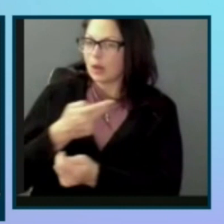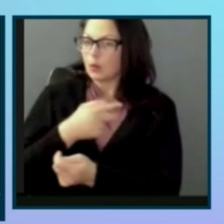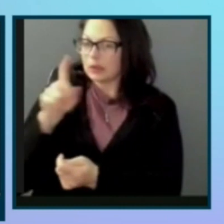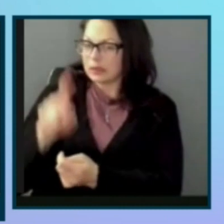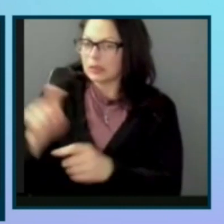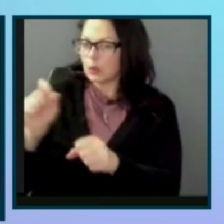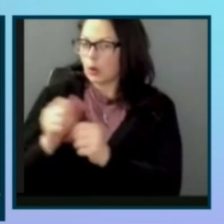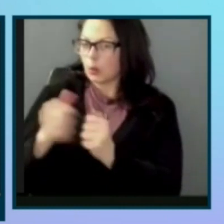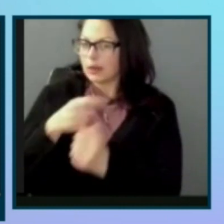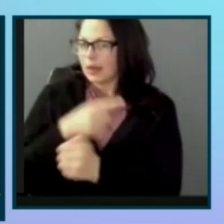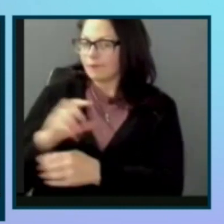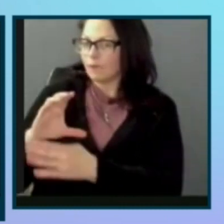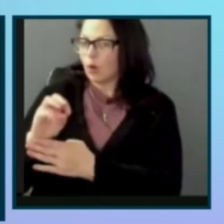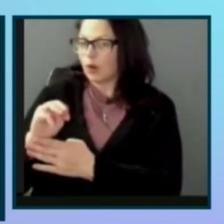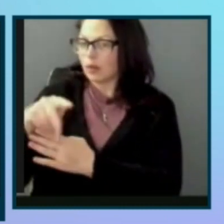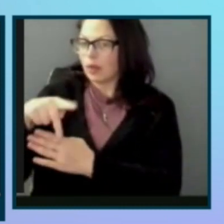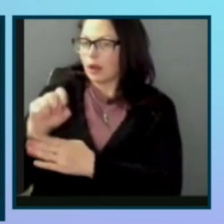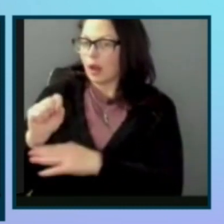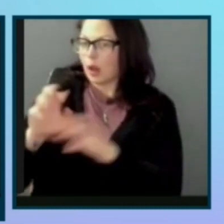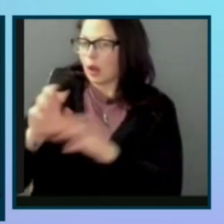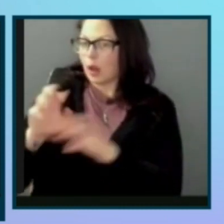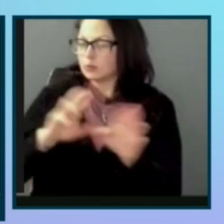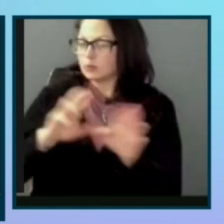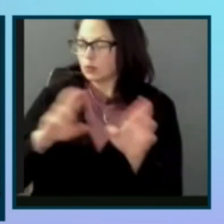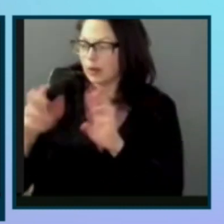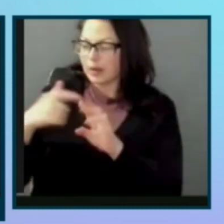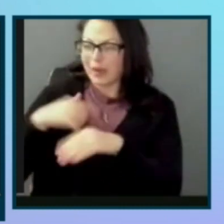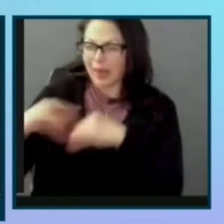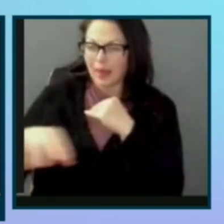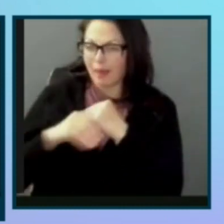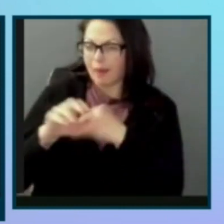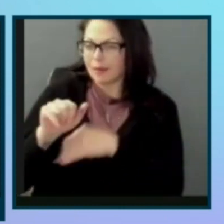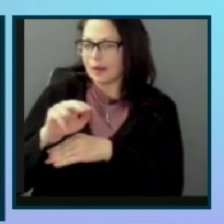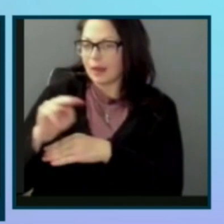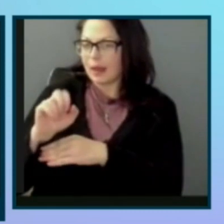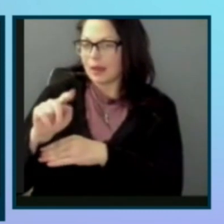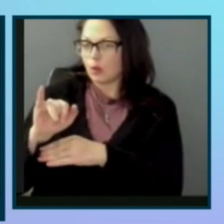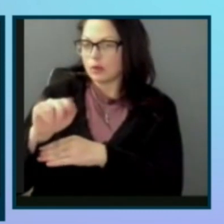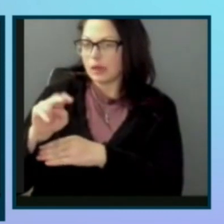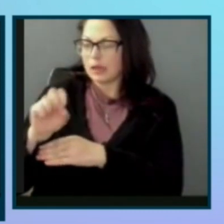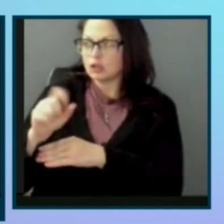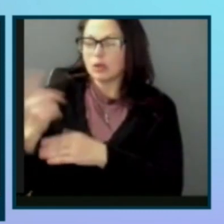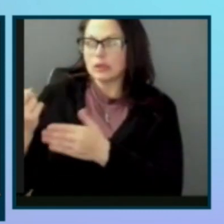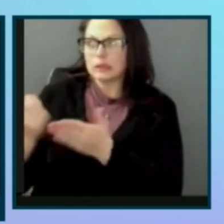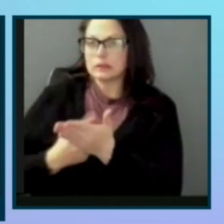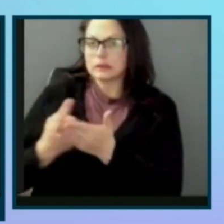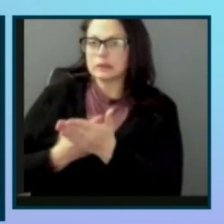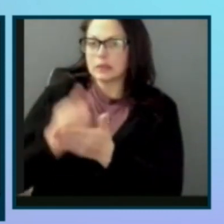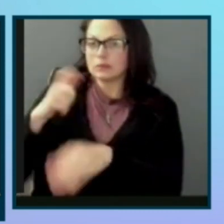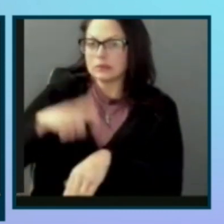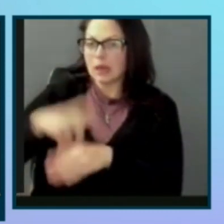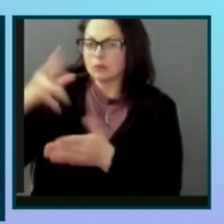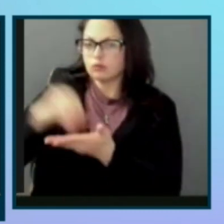comps were ready. And then I added the annotations on top of those, which, it takes some time to document the accessibility for a